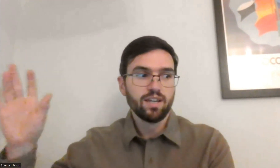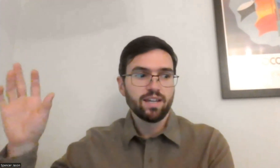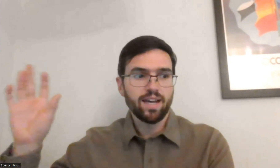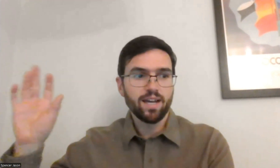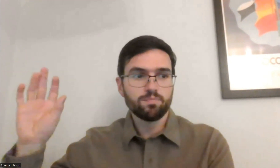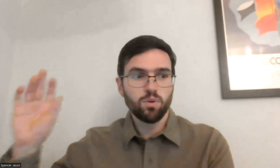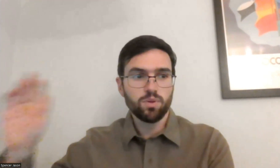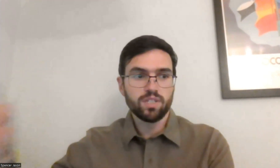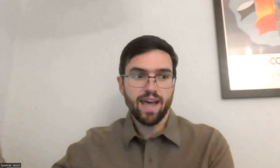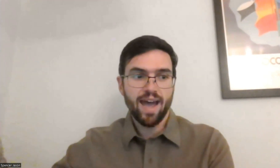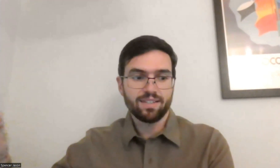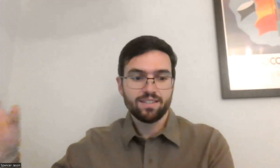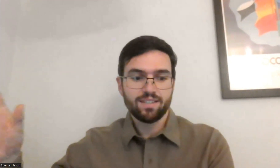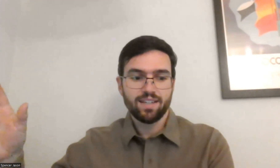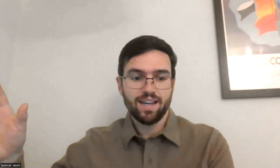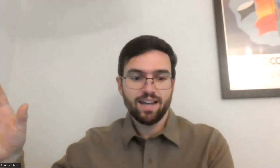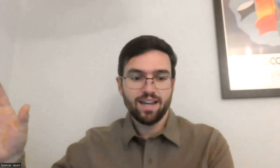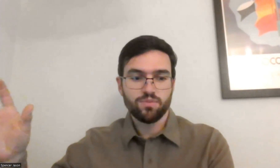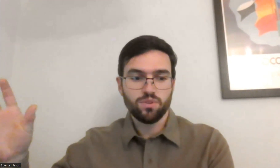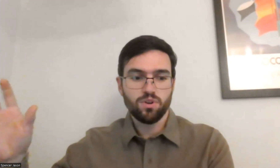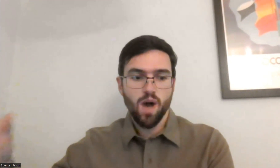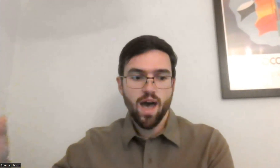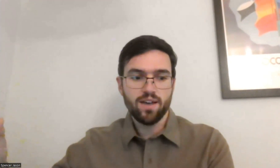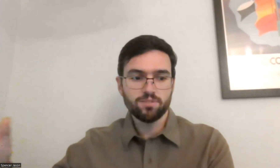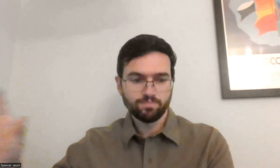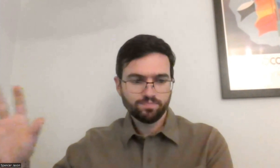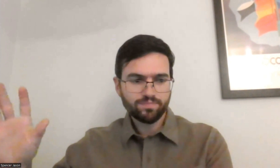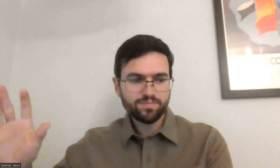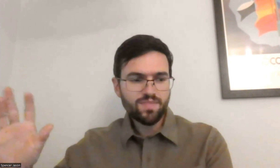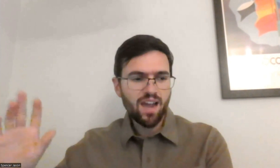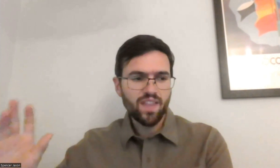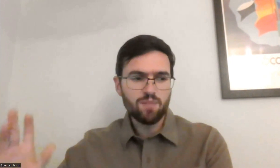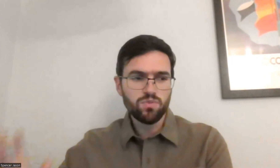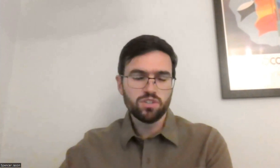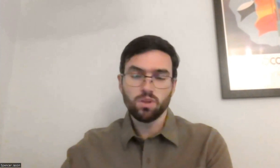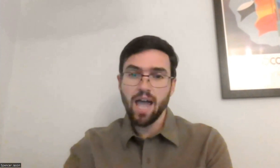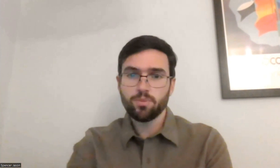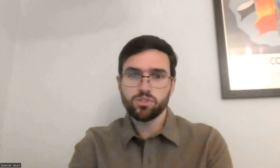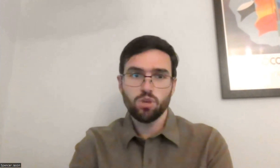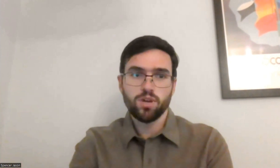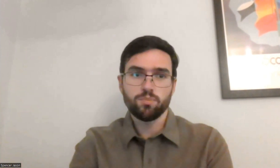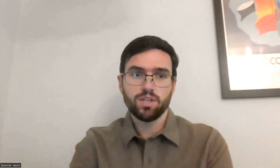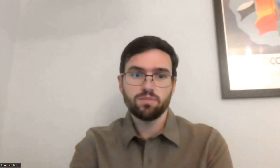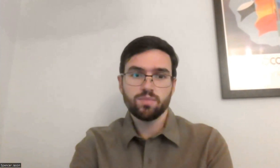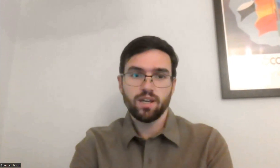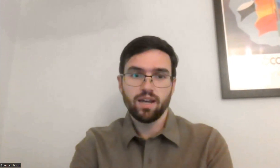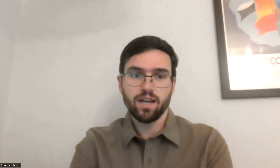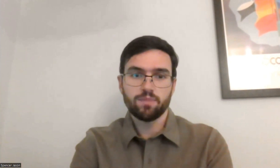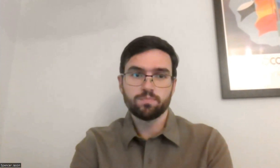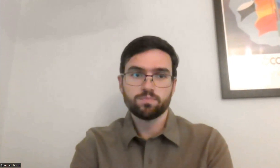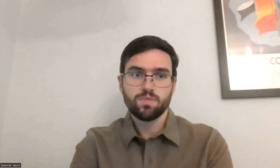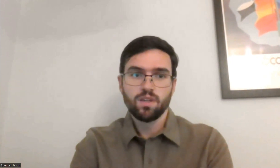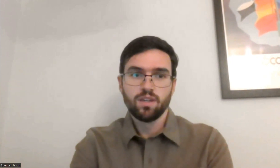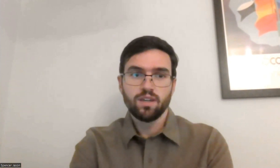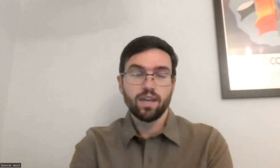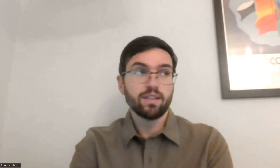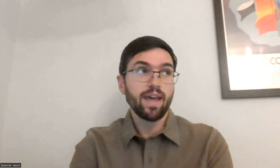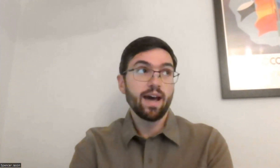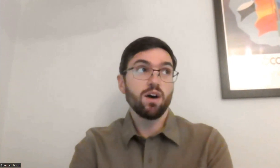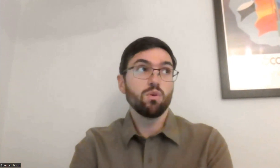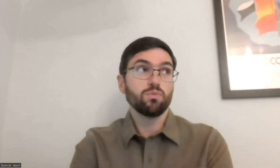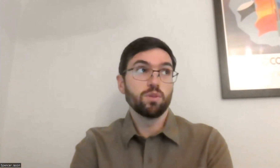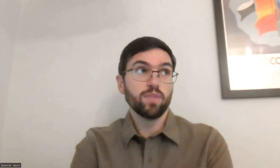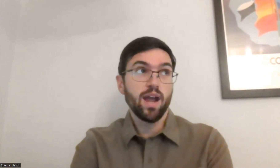environment. But we did that for a while. And then I moved into a laparoscope company.